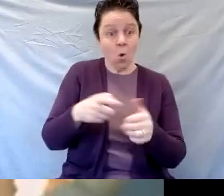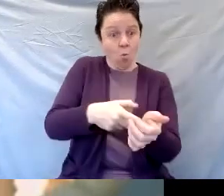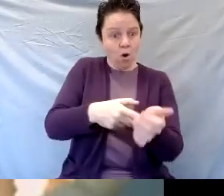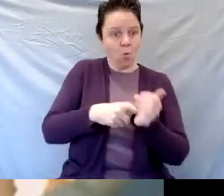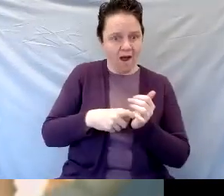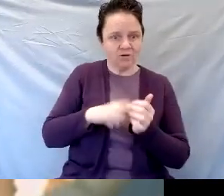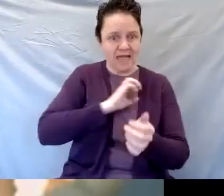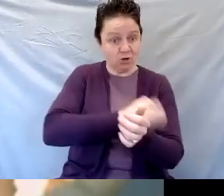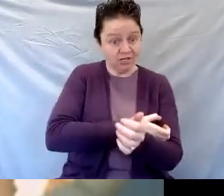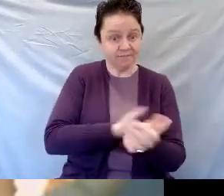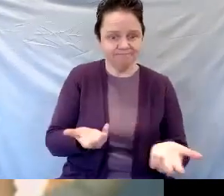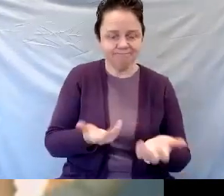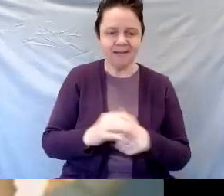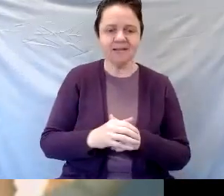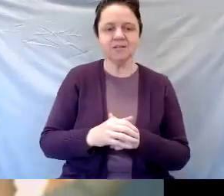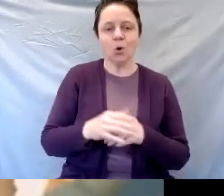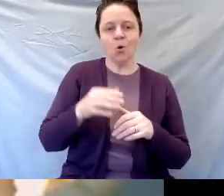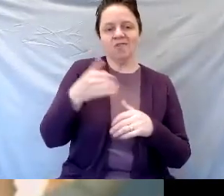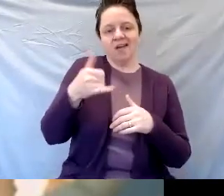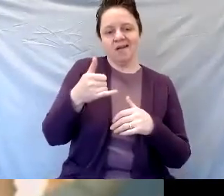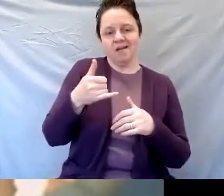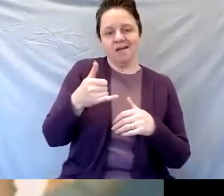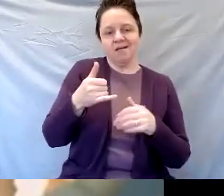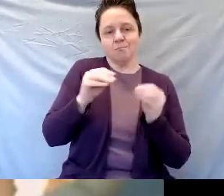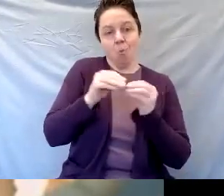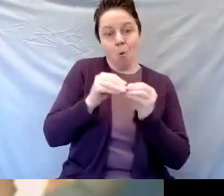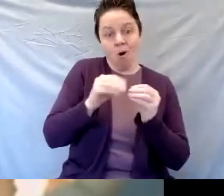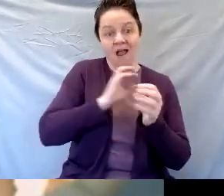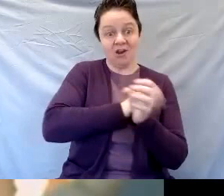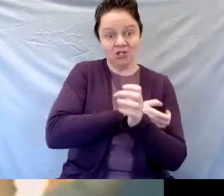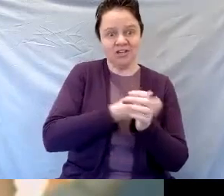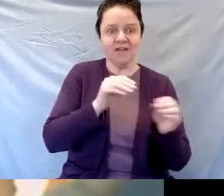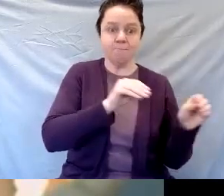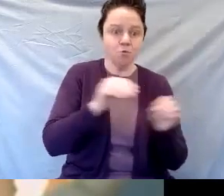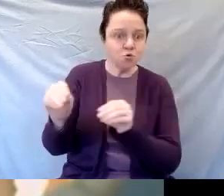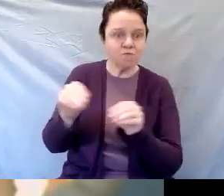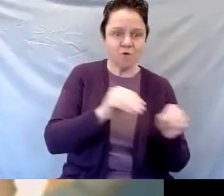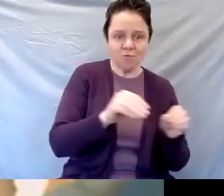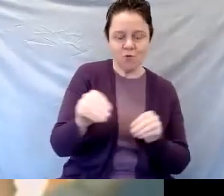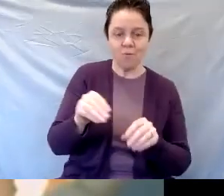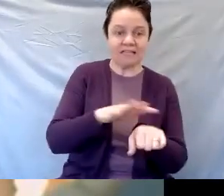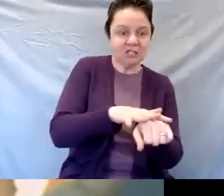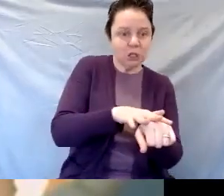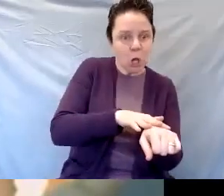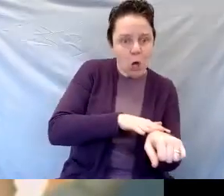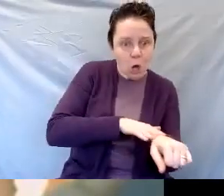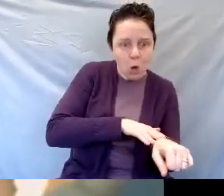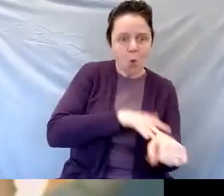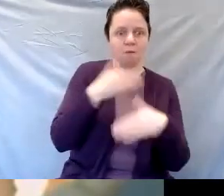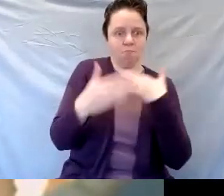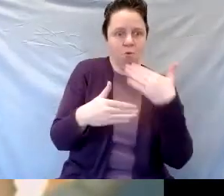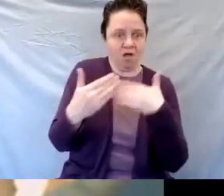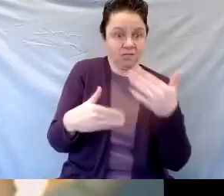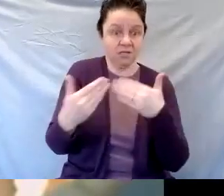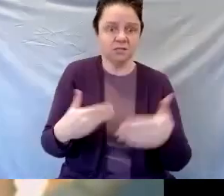lot. They're just kind of jiggling. And as they start to get more and more energy, they move more and more, and that warms the water up. Because of these hydrogen bonds, you don't get as much movement